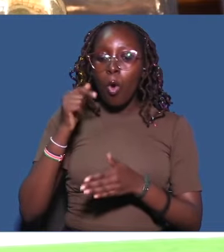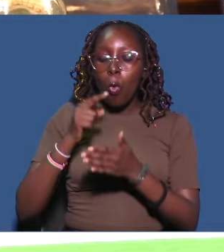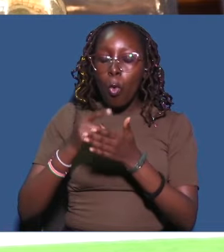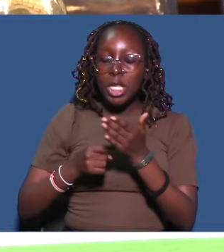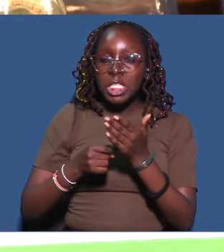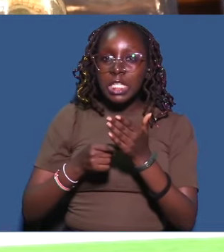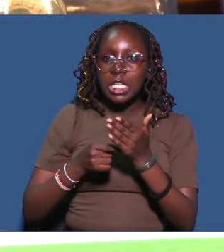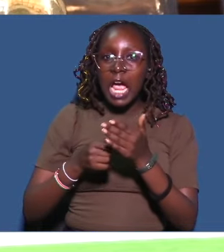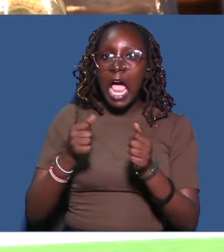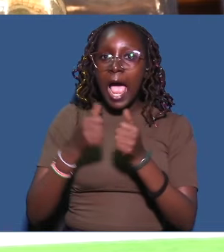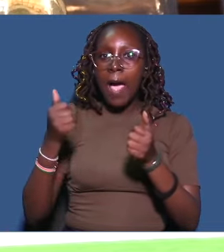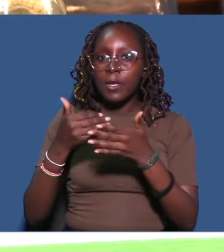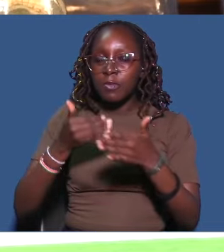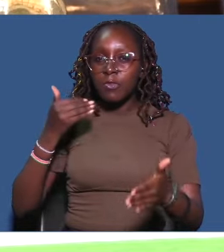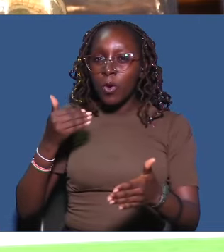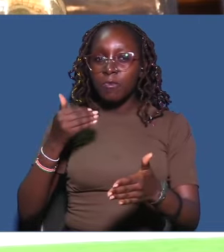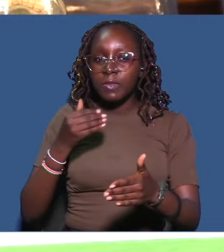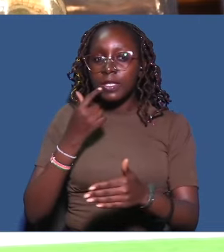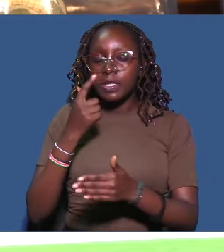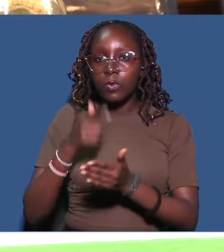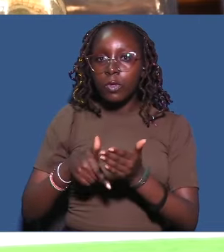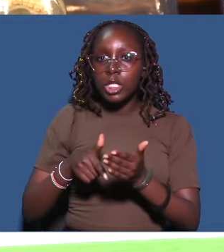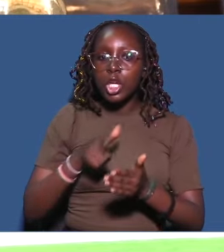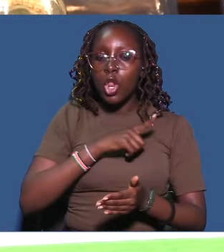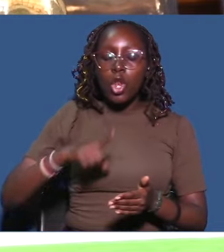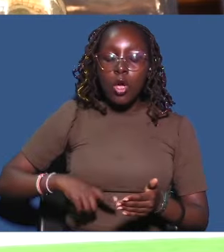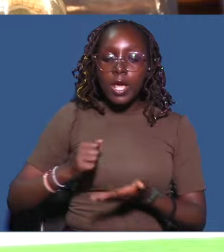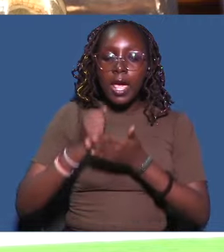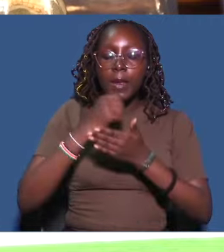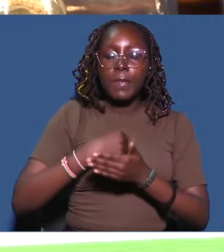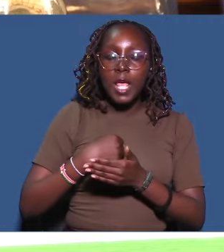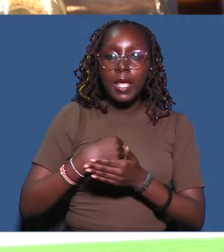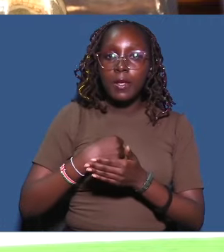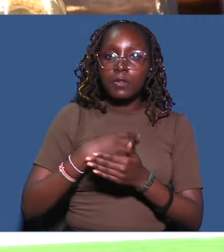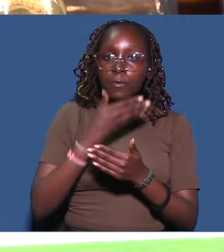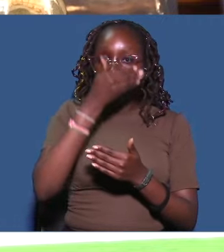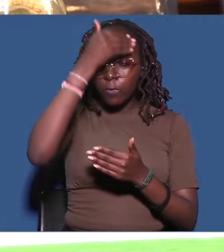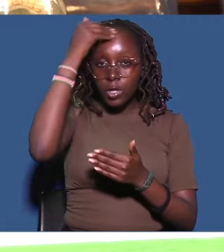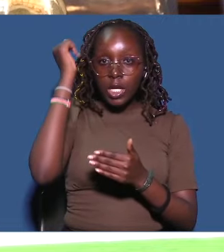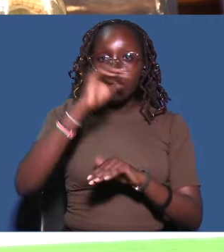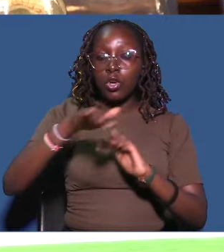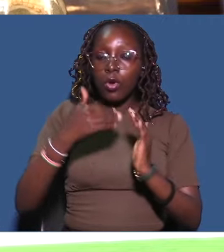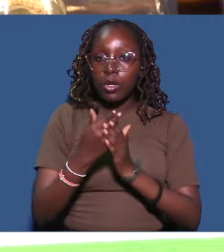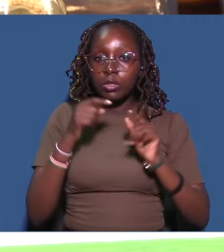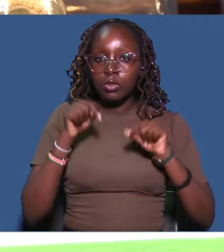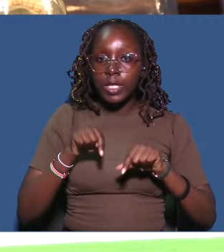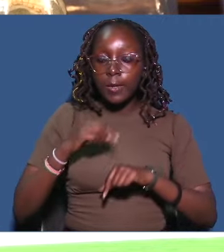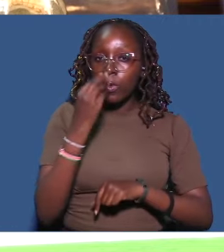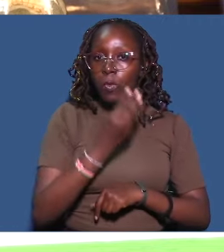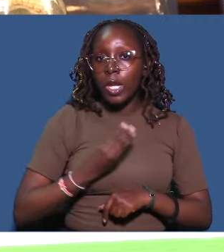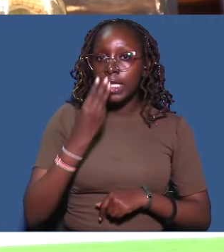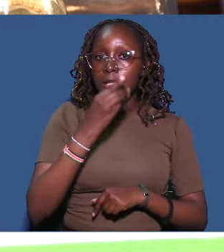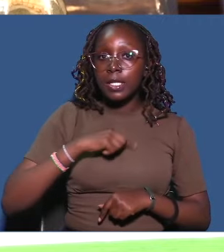that is holding you back, we say, Lord, help me to shed them off. And we looked at four main points. And today,